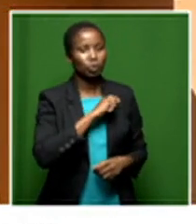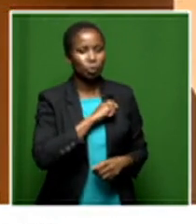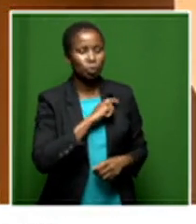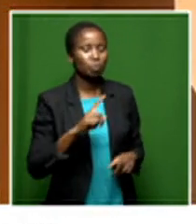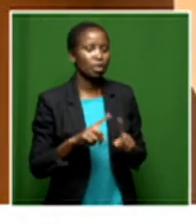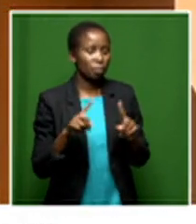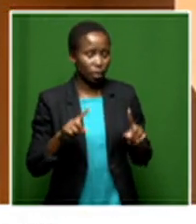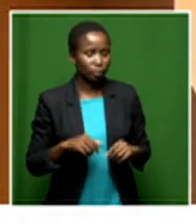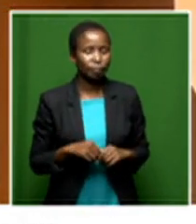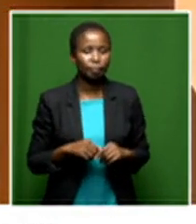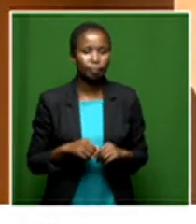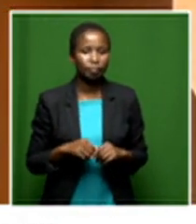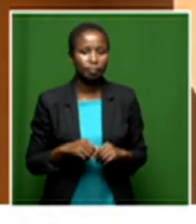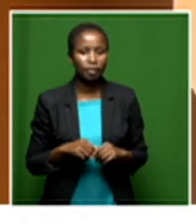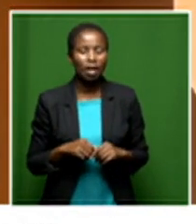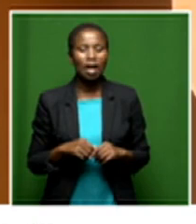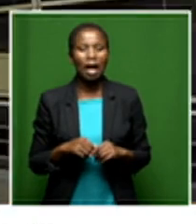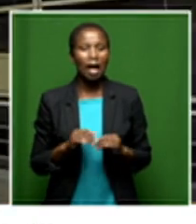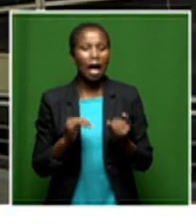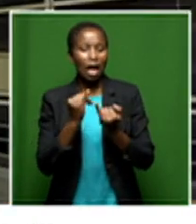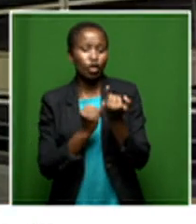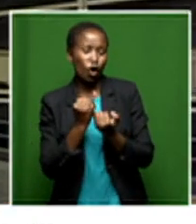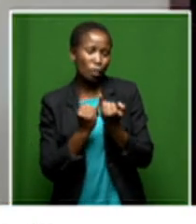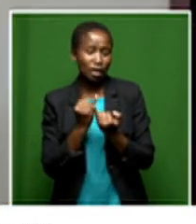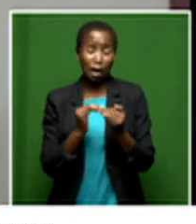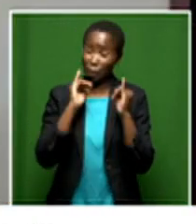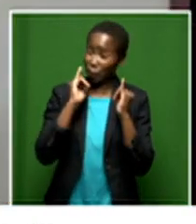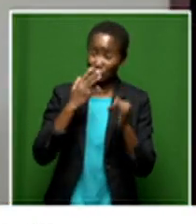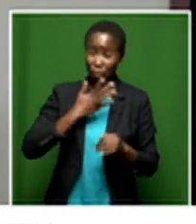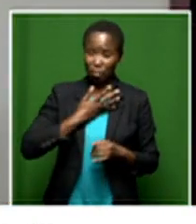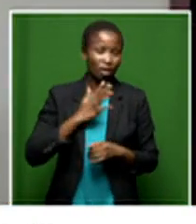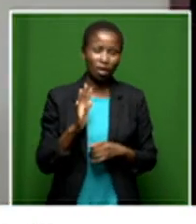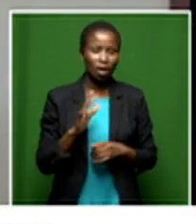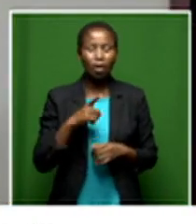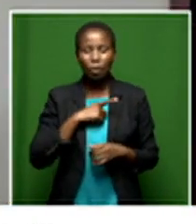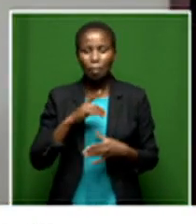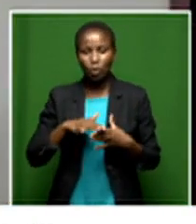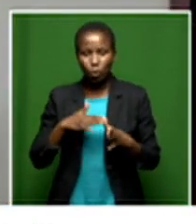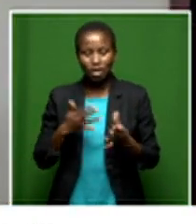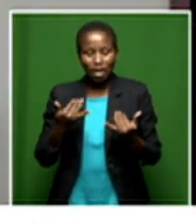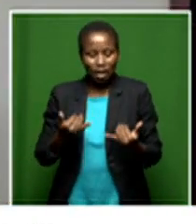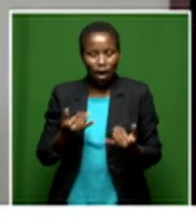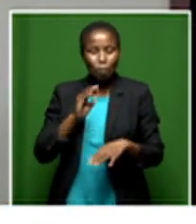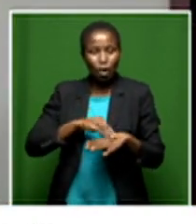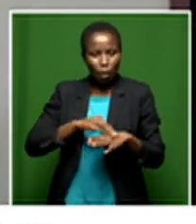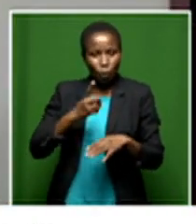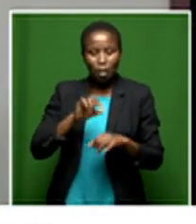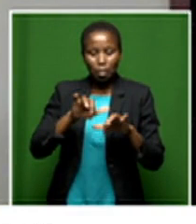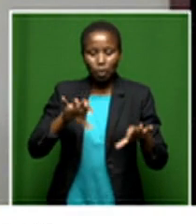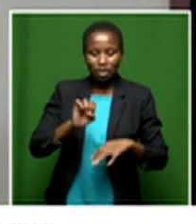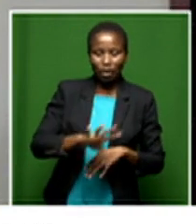However, I think the outlook is not bleak, because part of the reason is that the public has lost confidence in us as the post